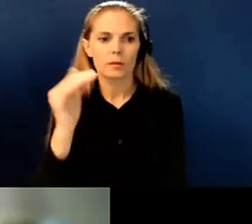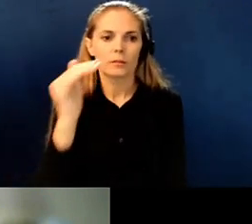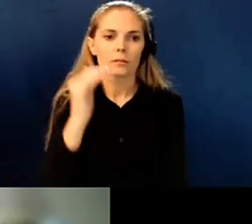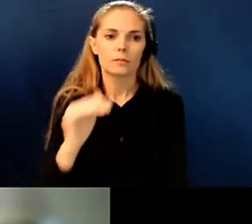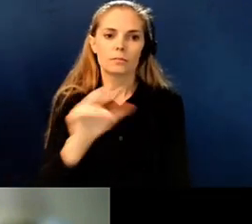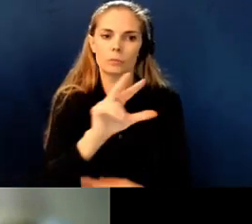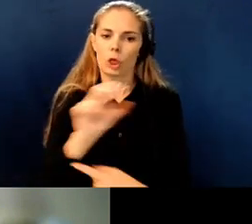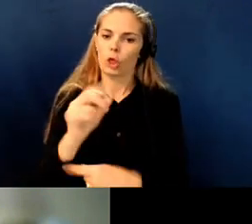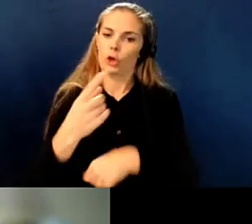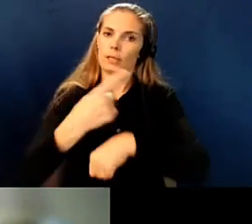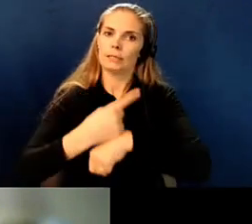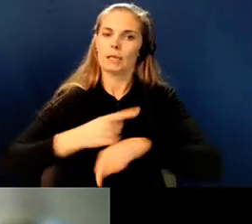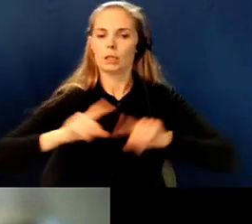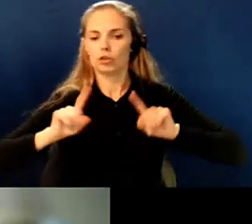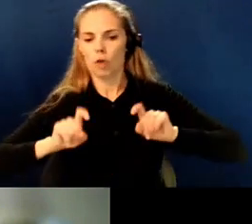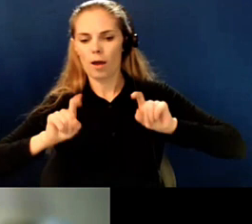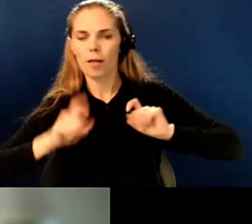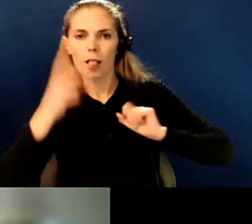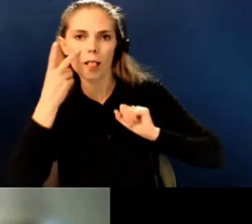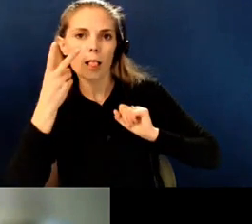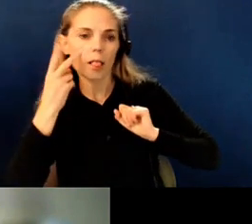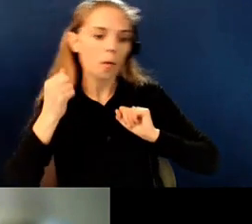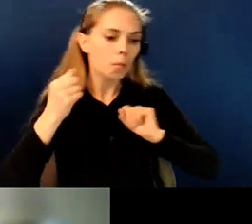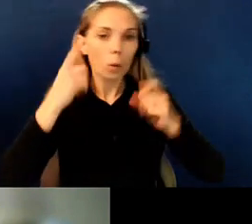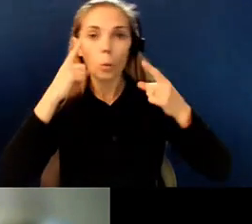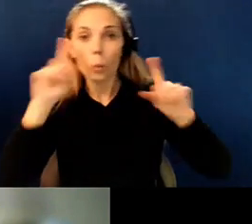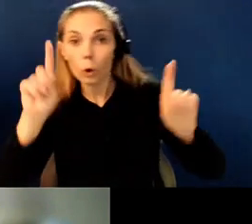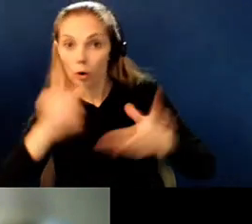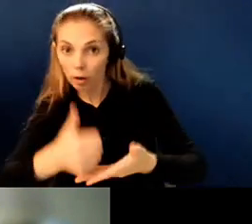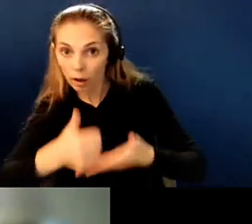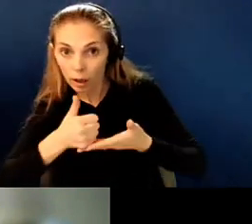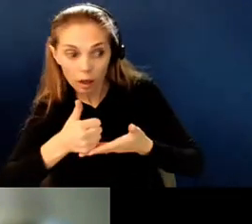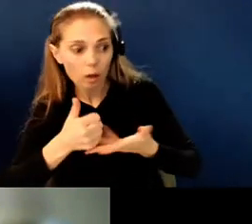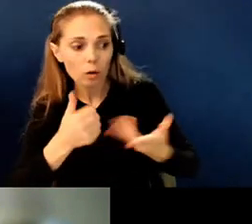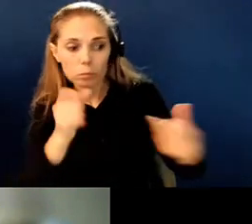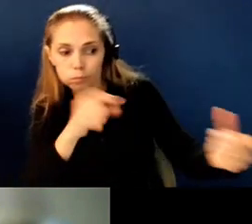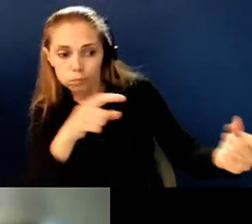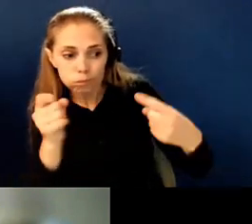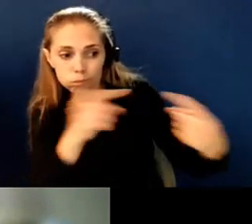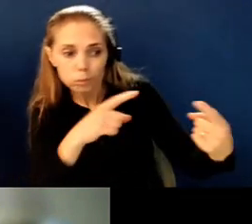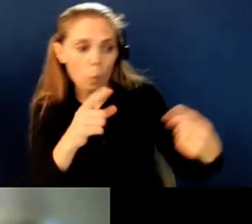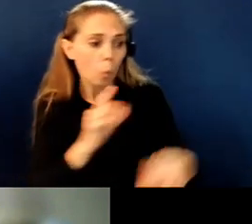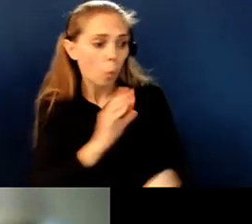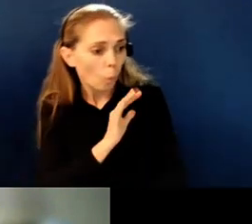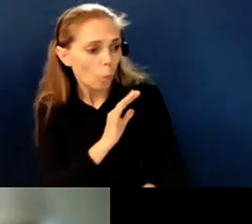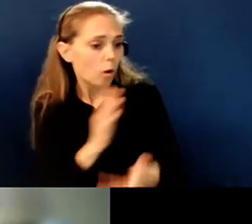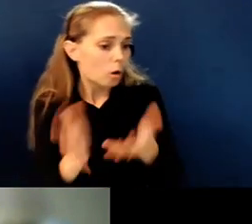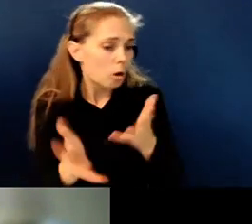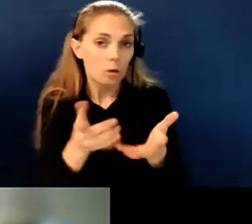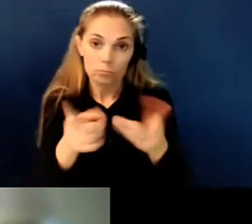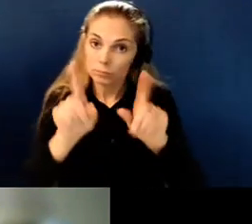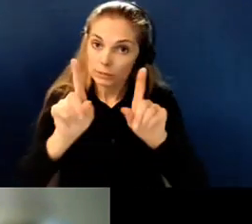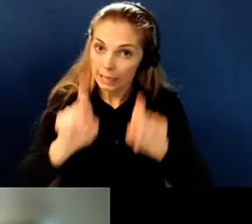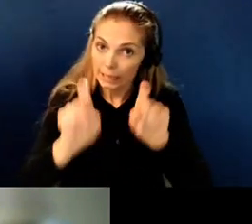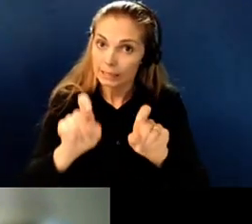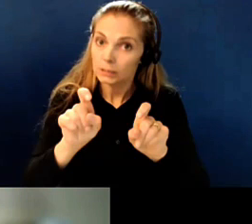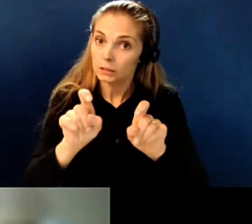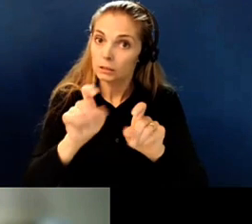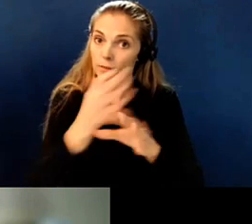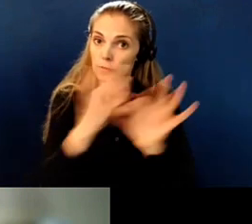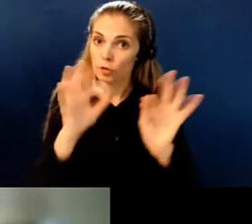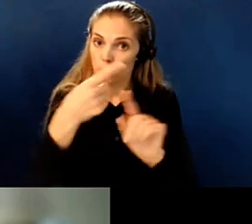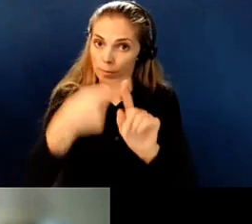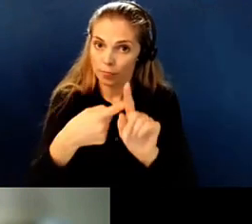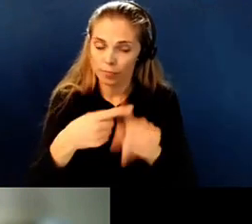Does it help us reach them? Is it valuable? So you get to test it. Month to month only,